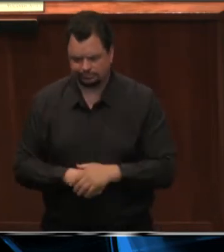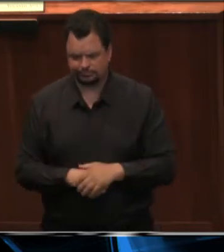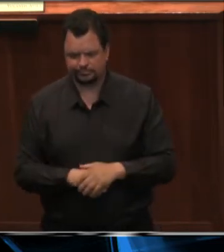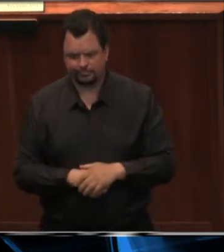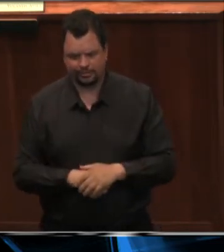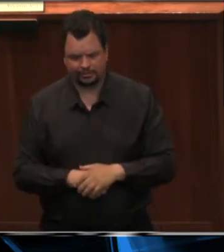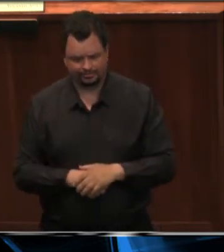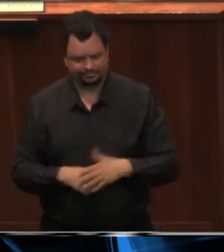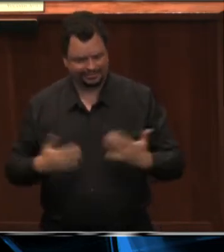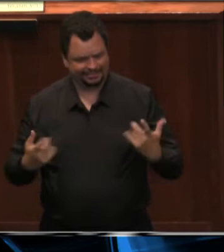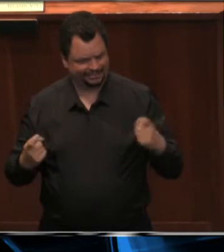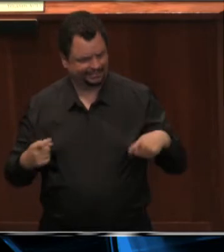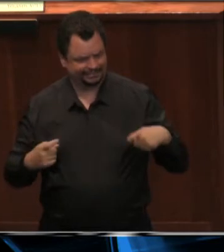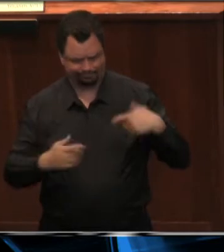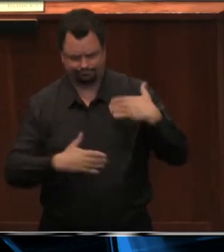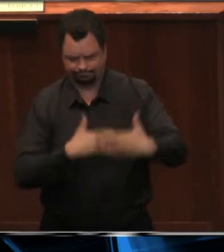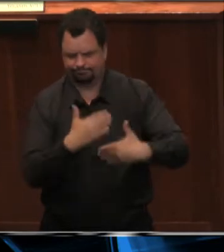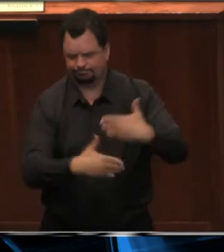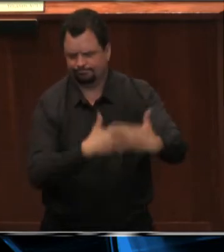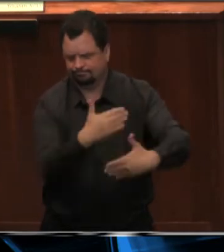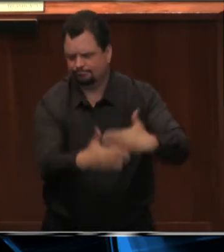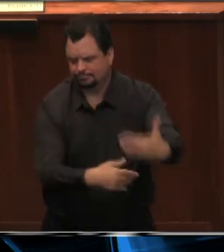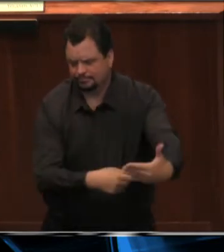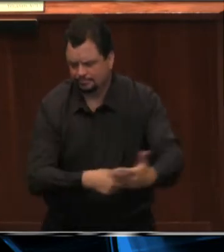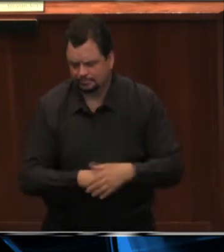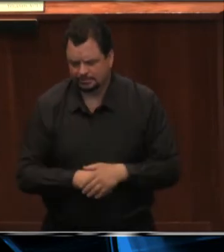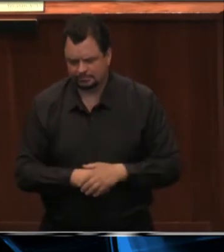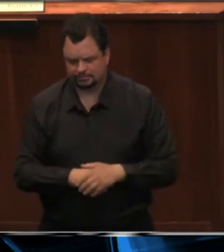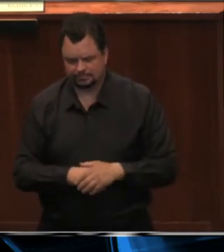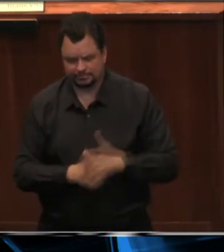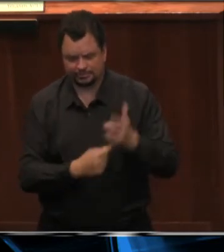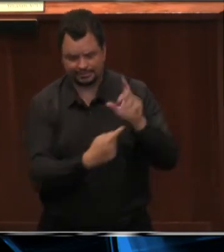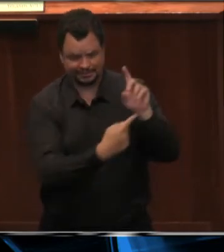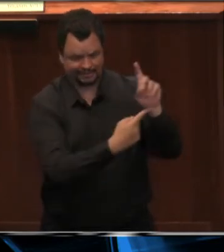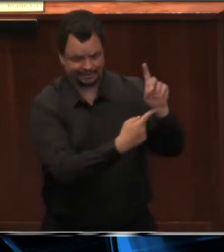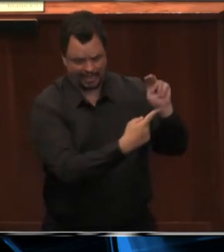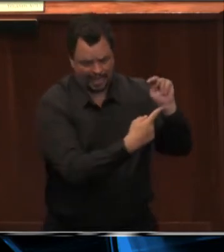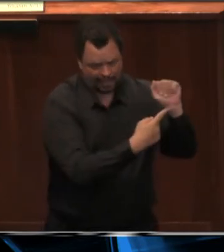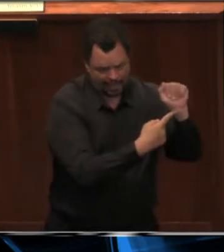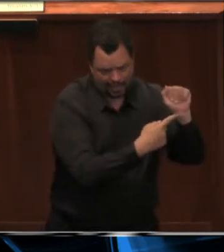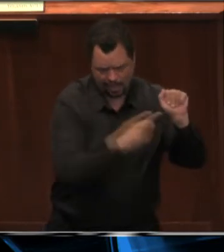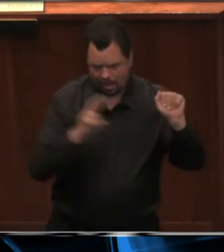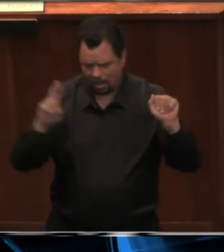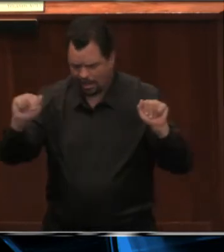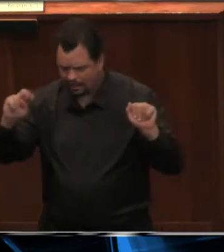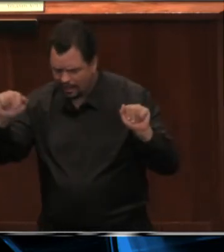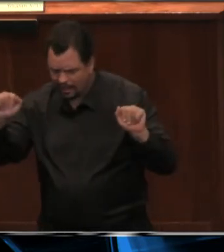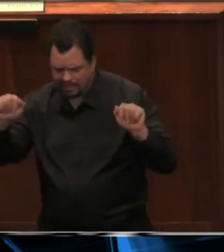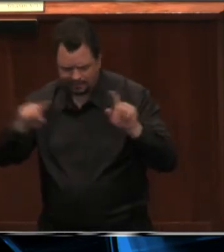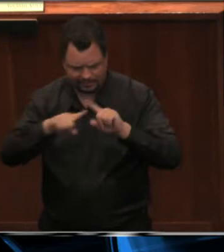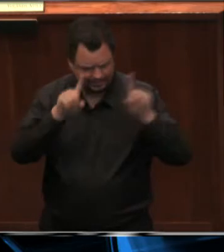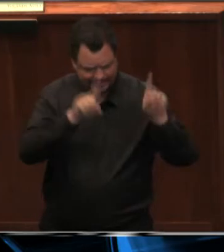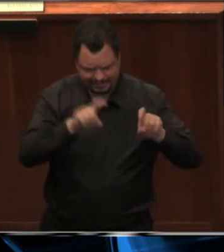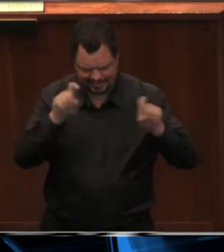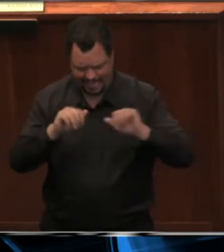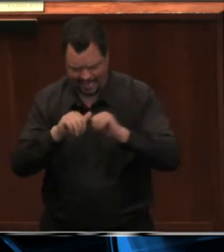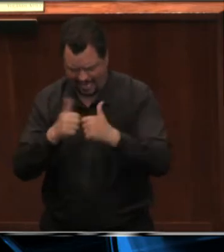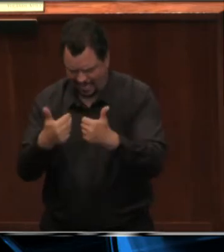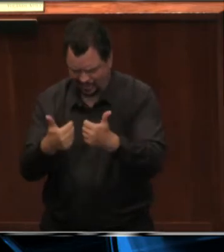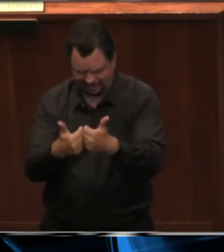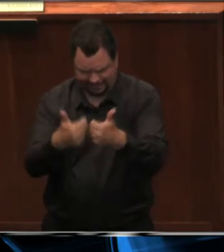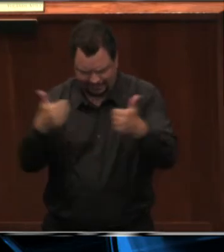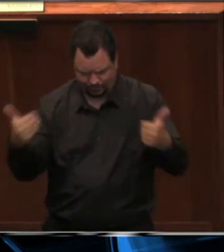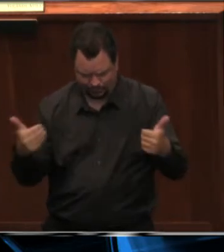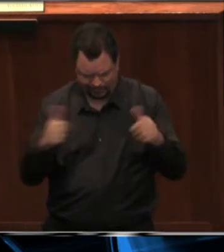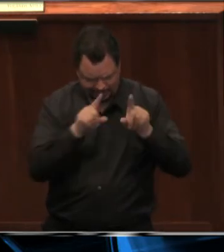we're separating out DNA and then having to amplify that, and then we test it. It's